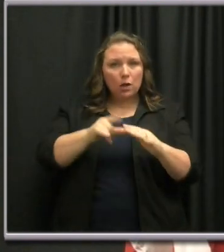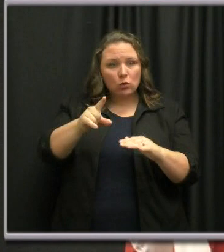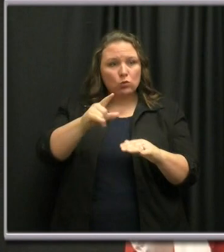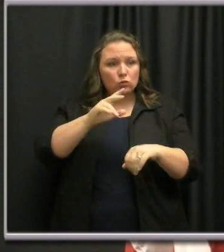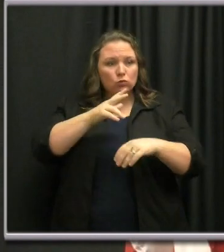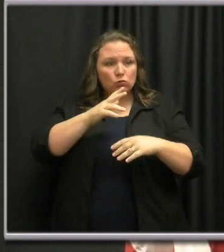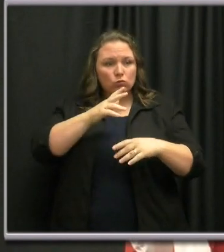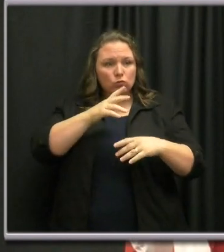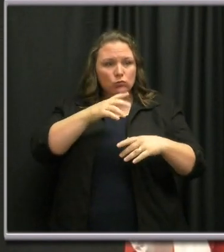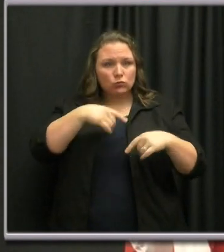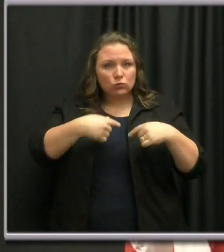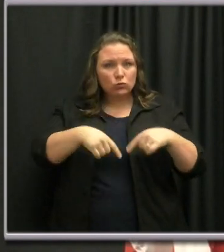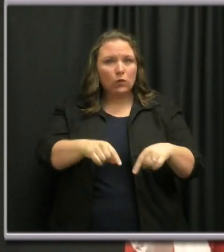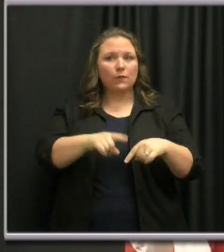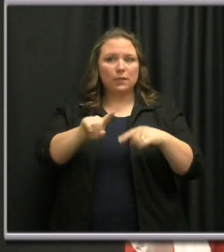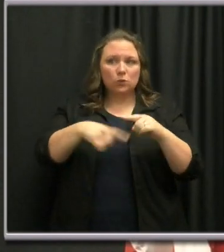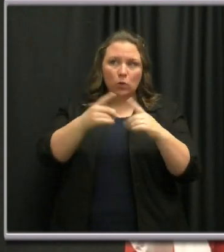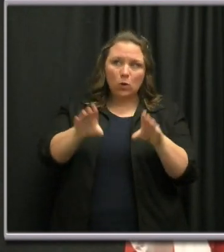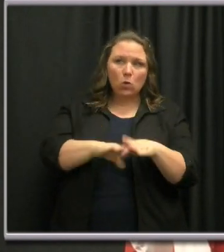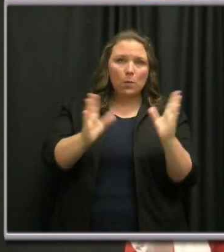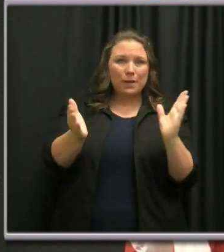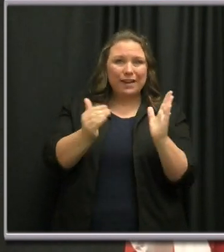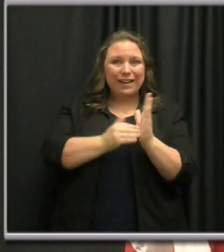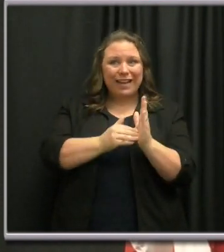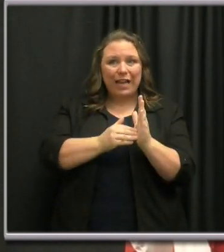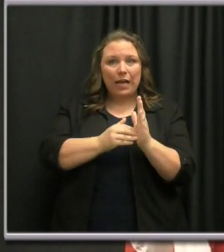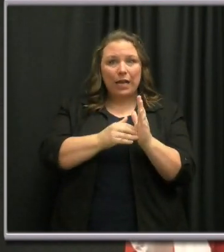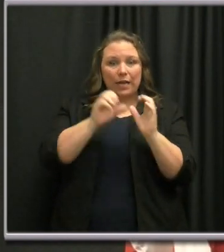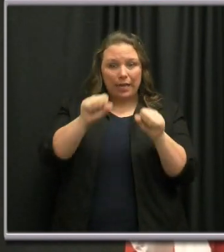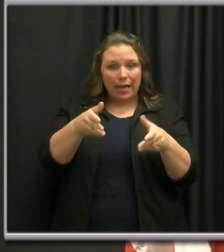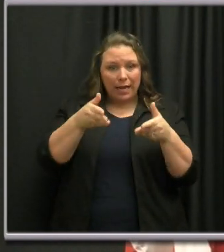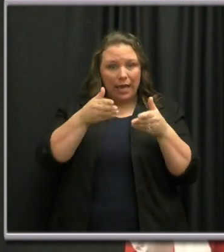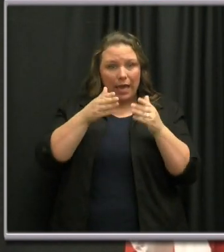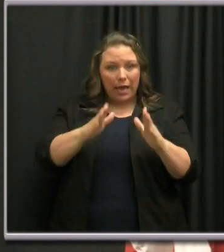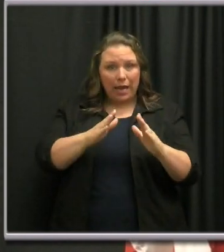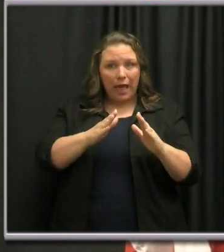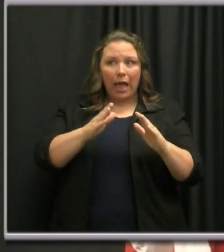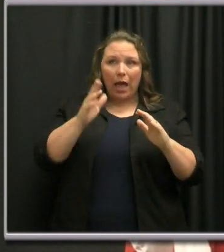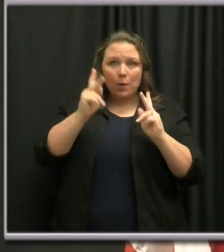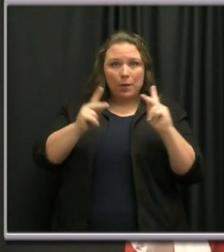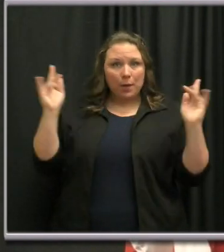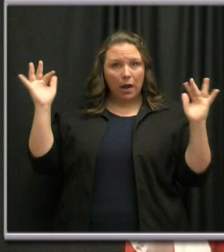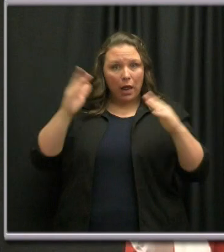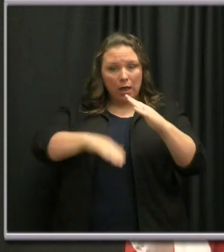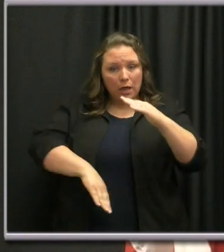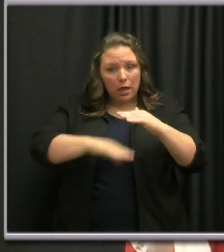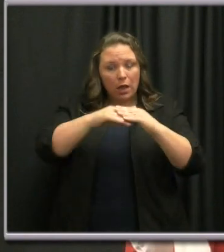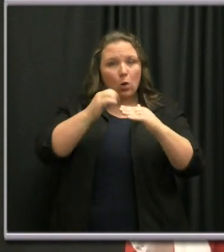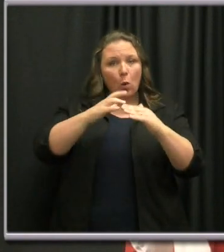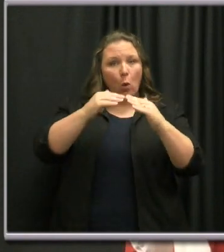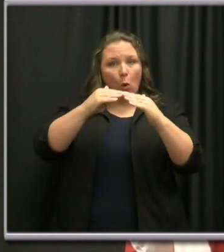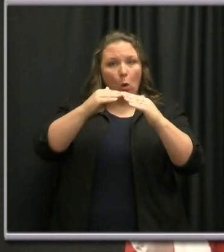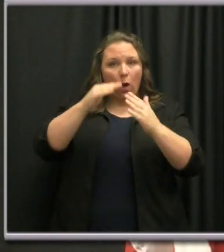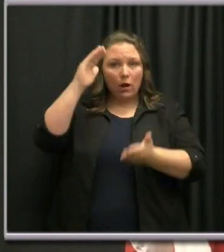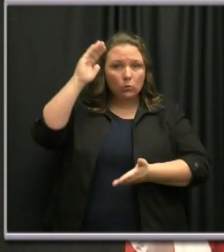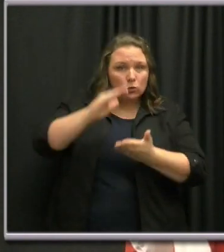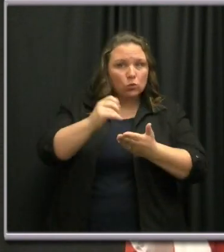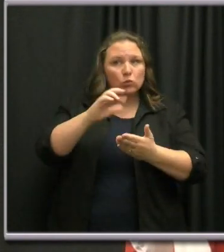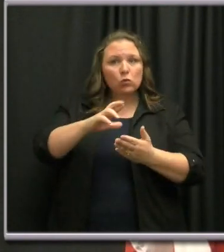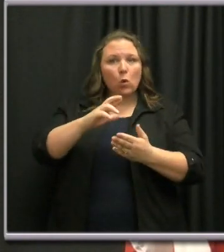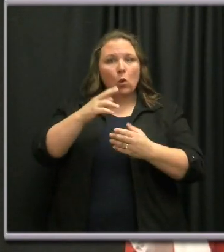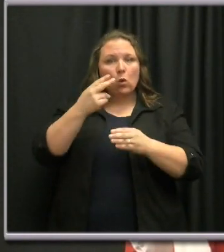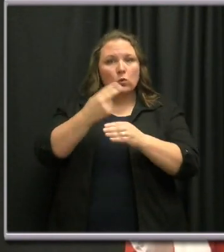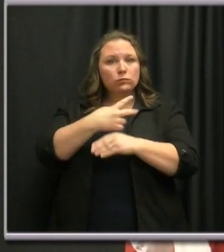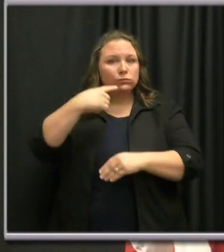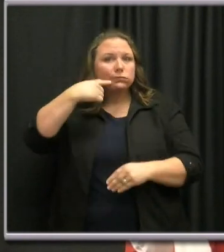reopen the economy in the city. Do you think that they should be limiting capacity, maybe taking temperatures at the door